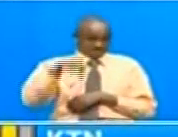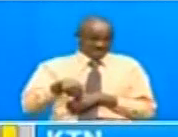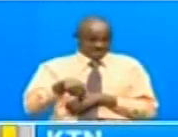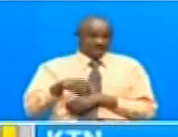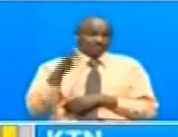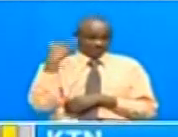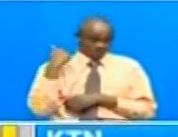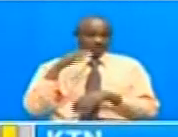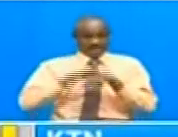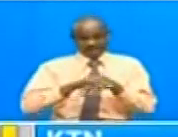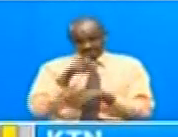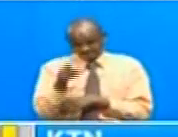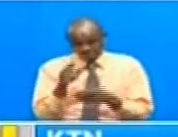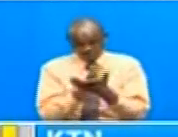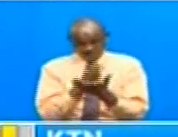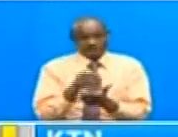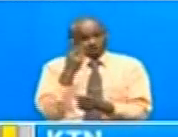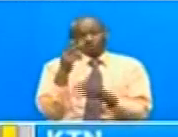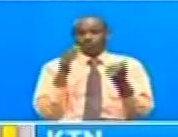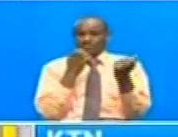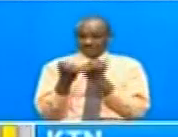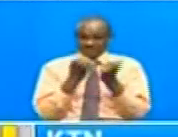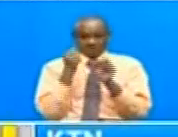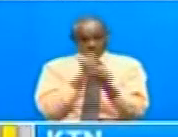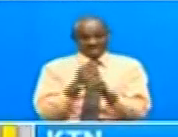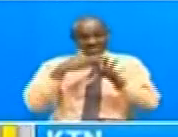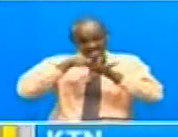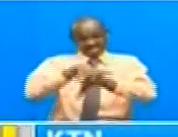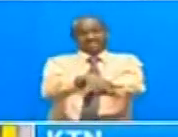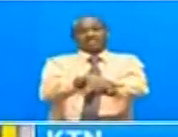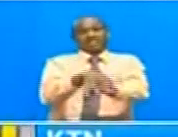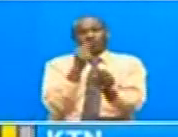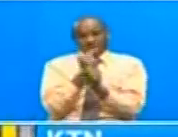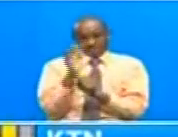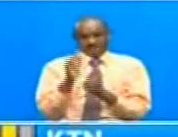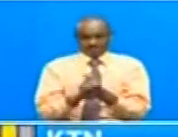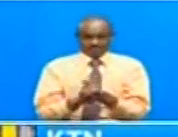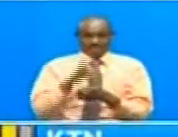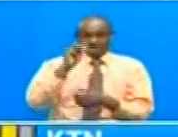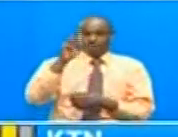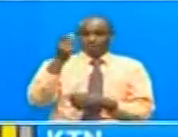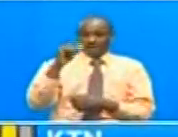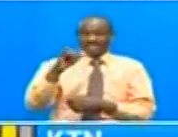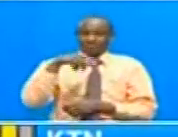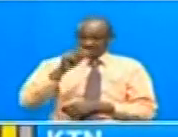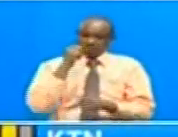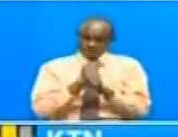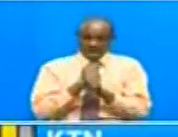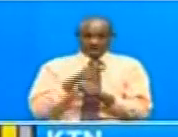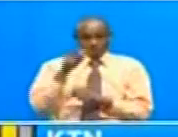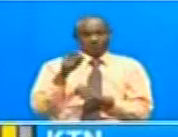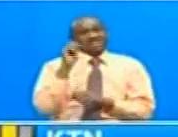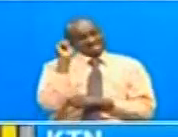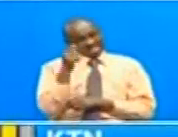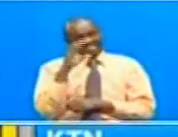earlier this year. As the two businesses now work on integrating their operations, Mwangi has been working as Old Mutual